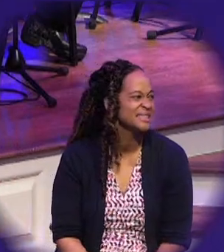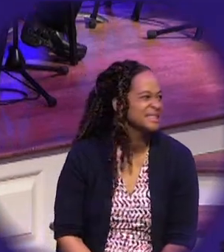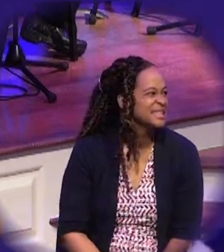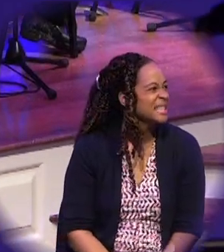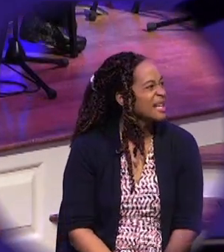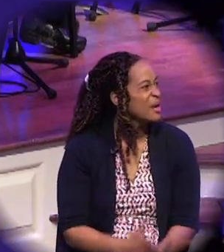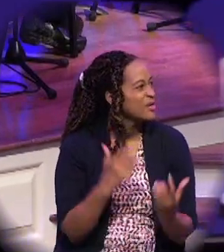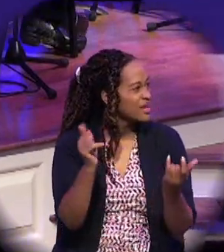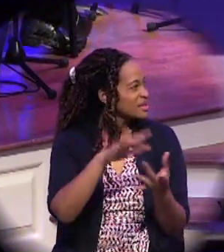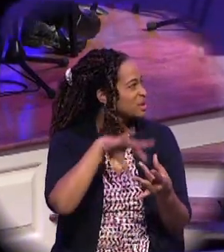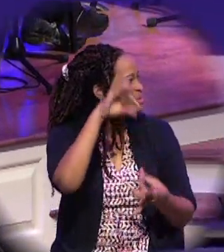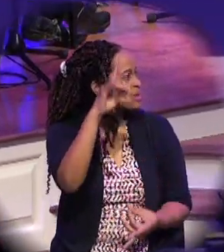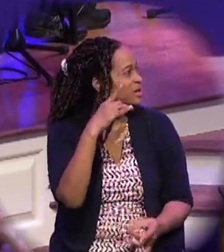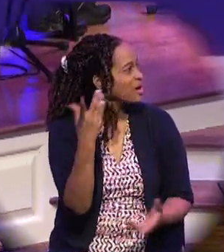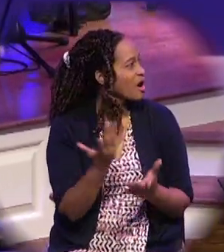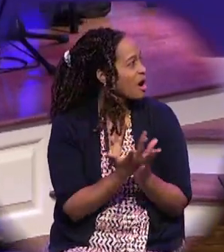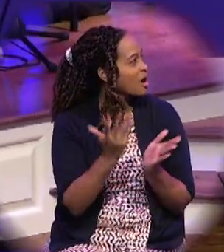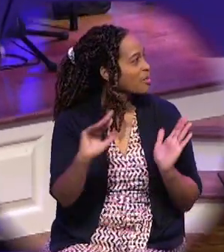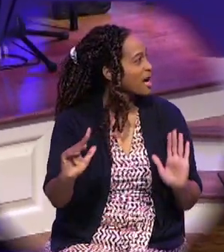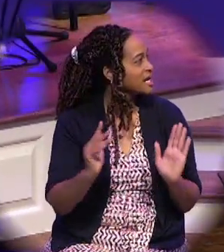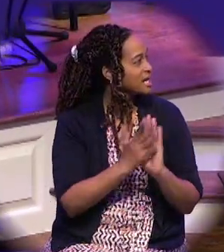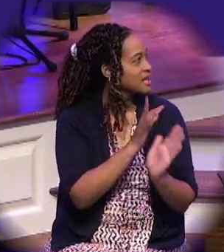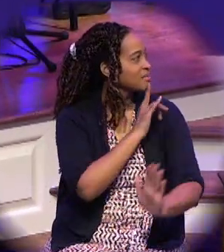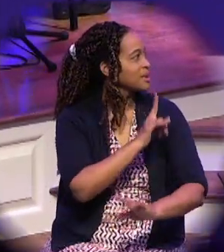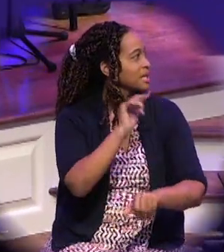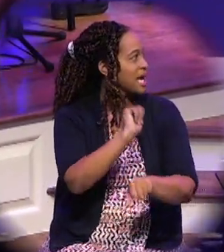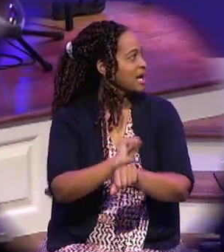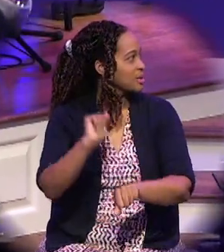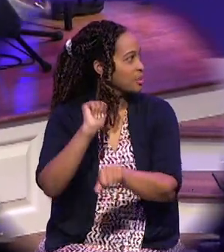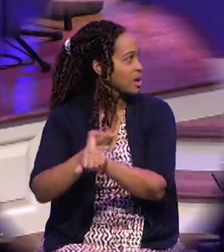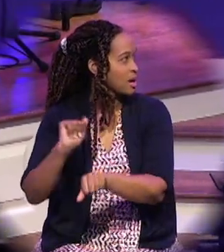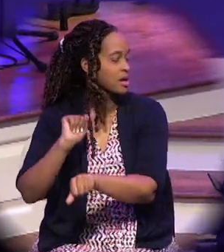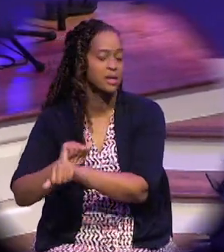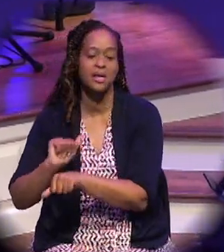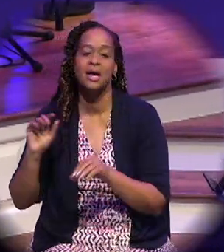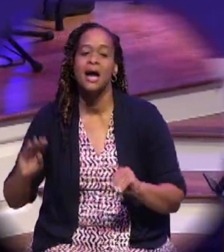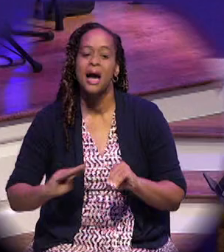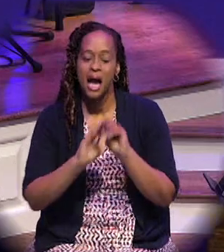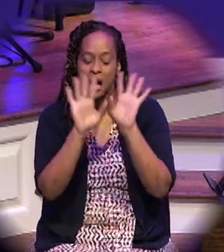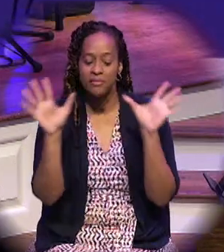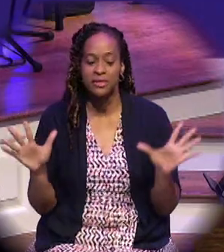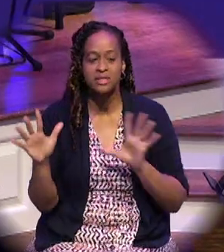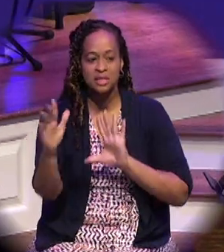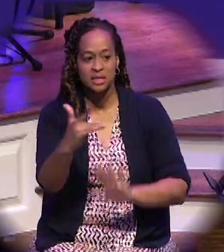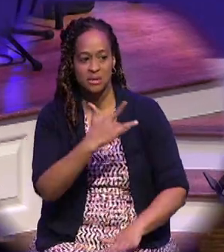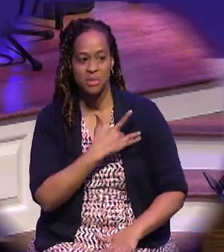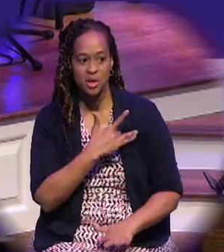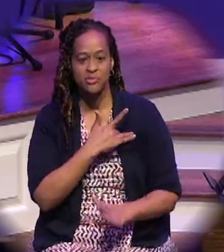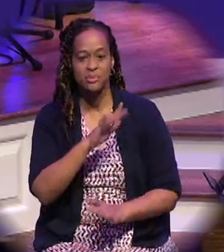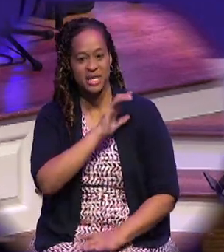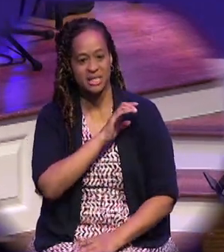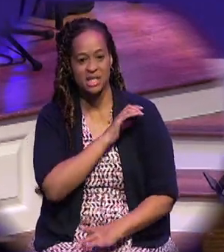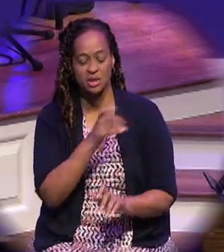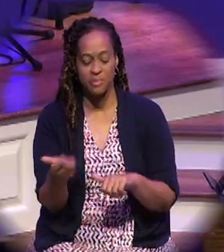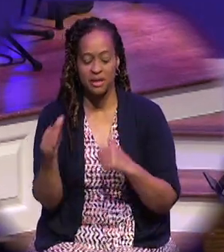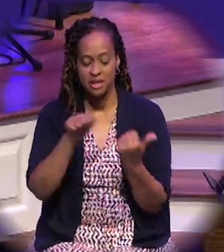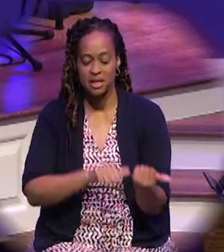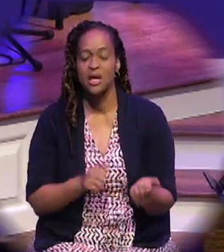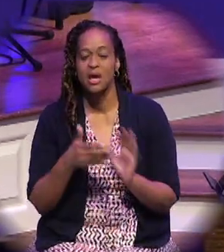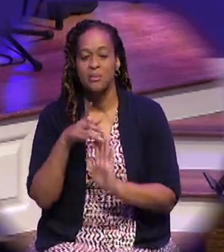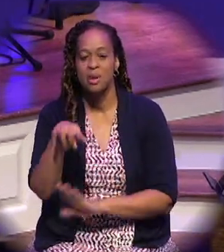The Spirit has already been at work, obviously moved by Caesar's baptism, moved